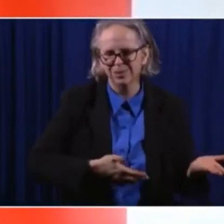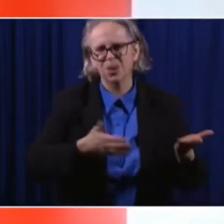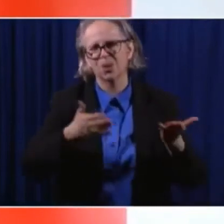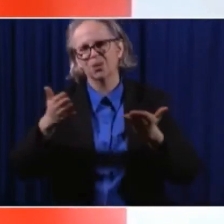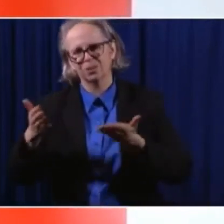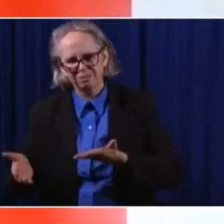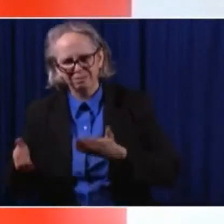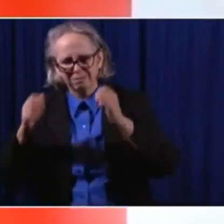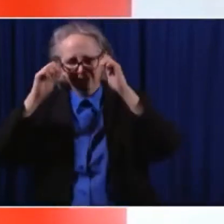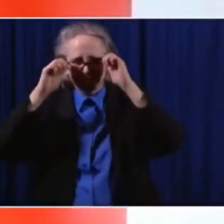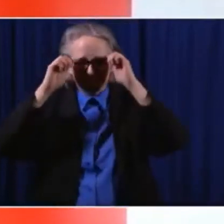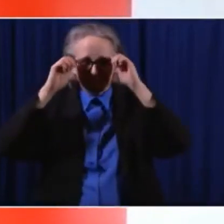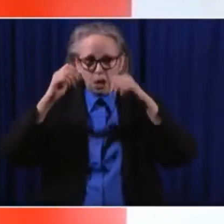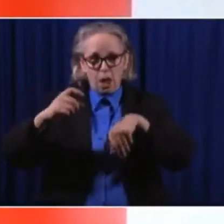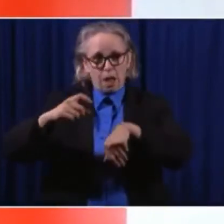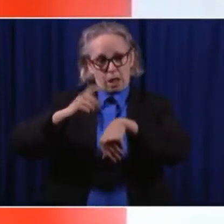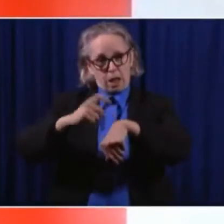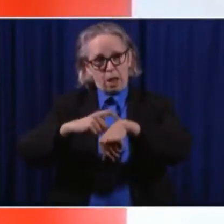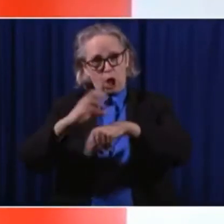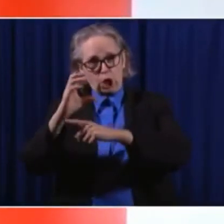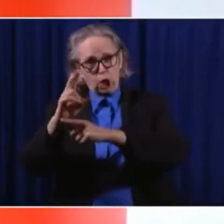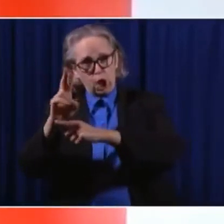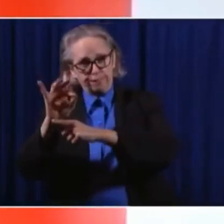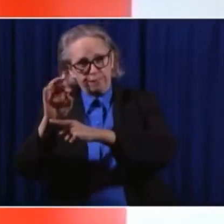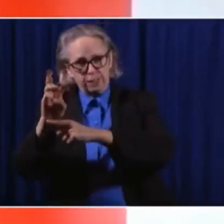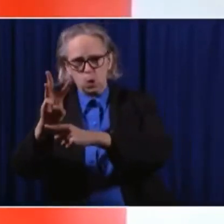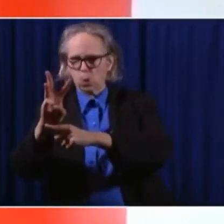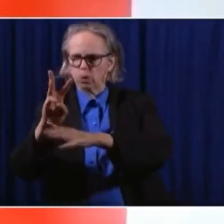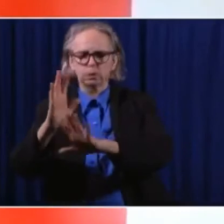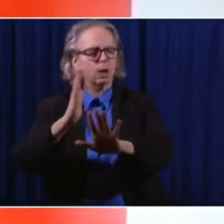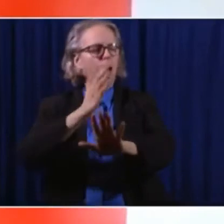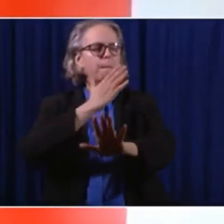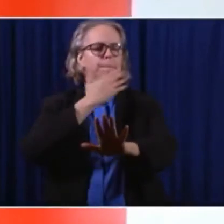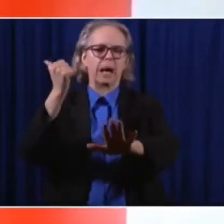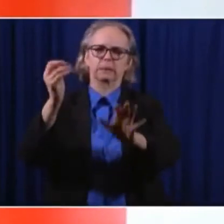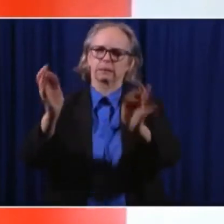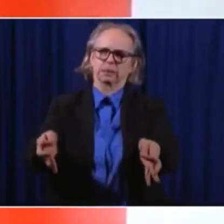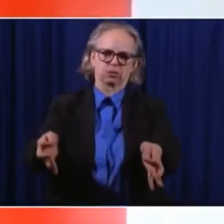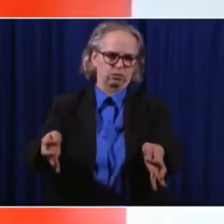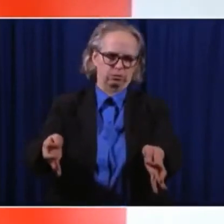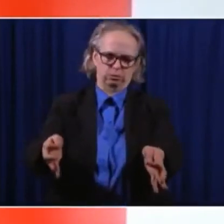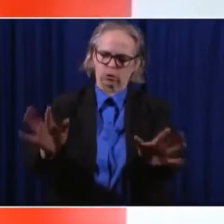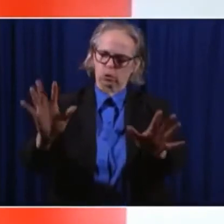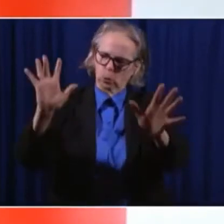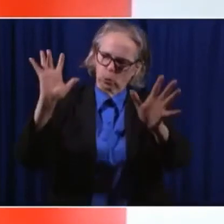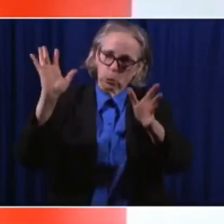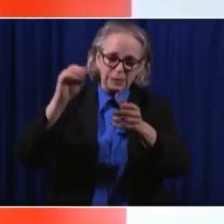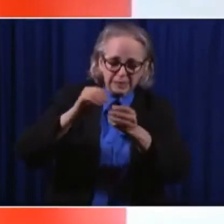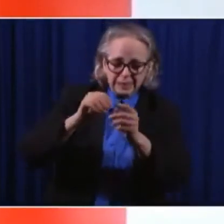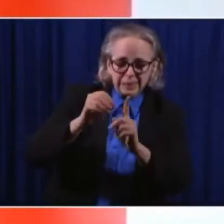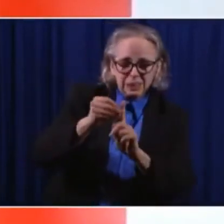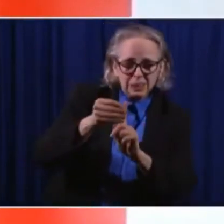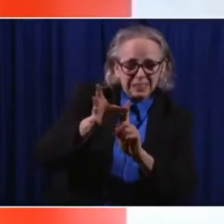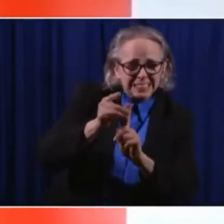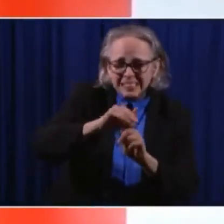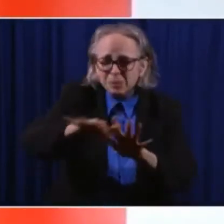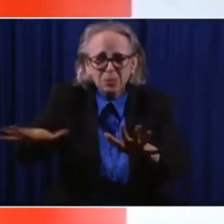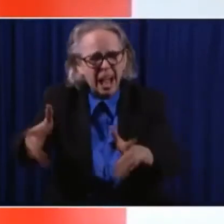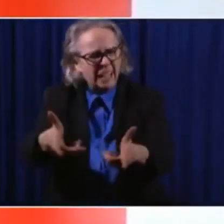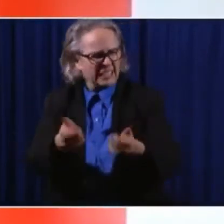best choice to slow things down right now and help everybody understand it's time to be even more cautious. I think it's a good